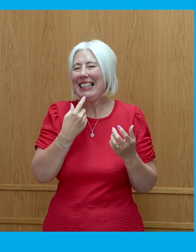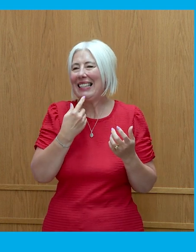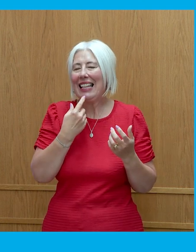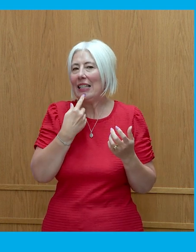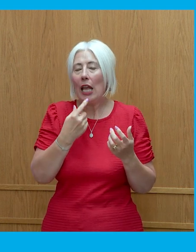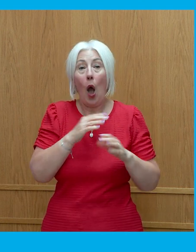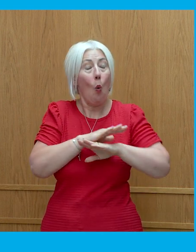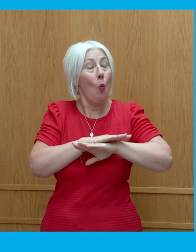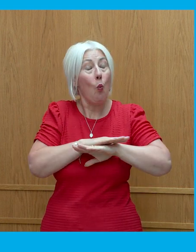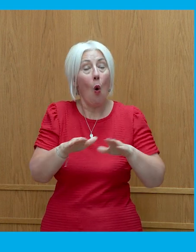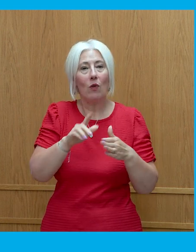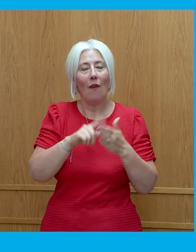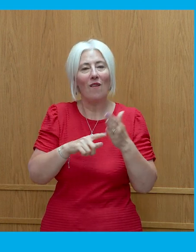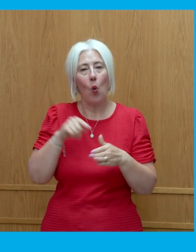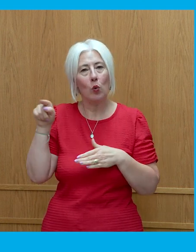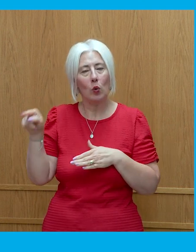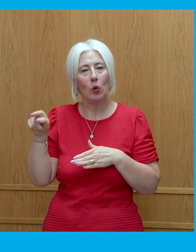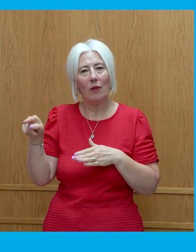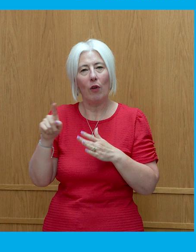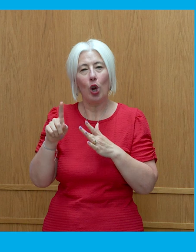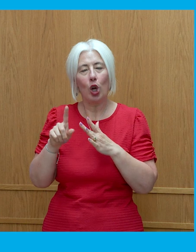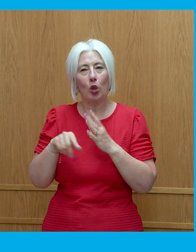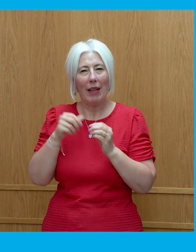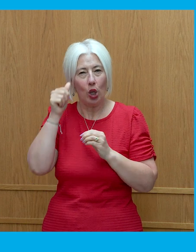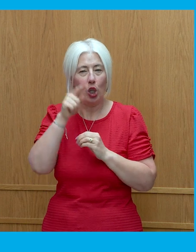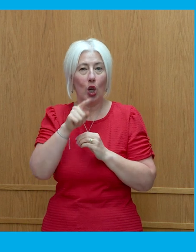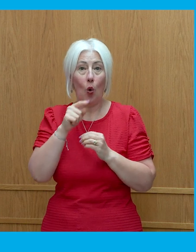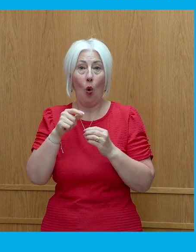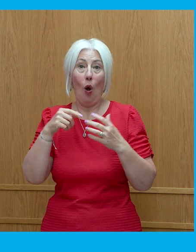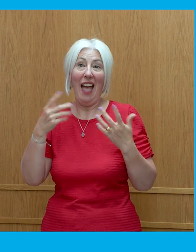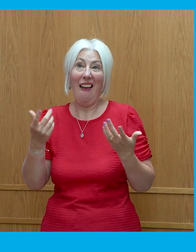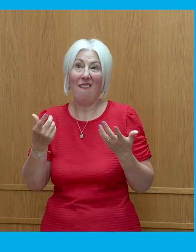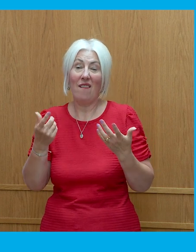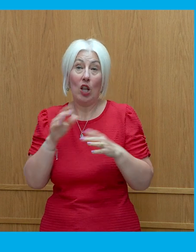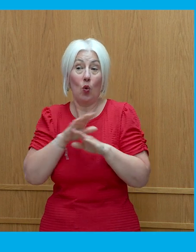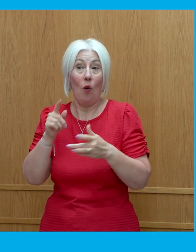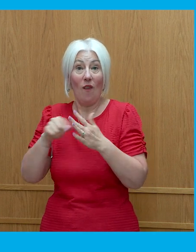we're not going to vote for him because you mentioned that they know that the alternative, Donald Trump,